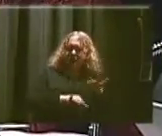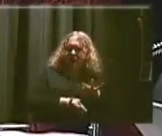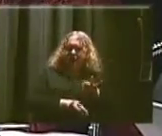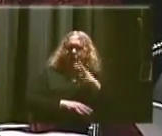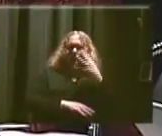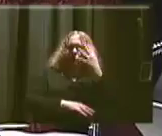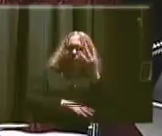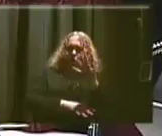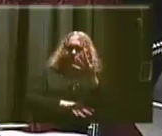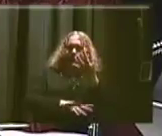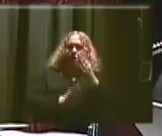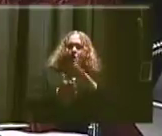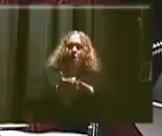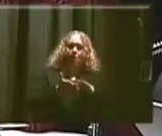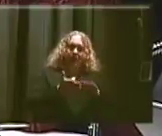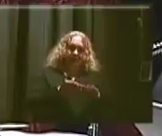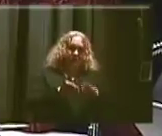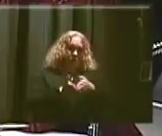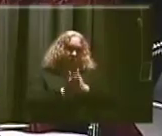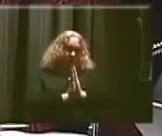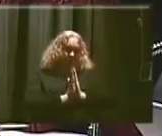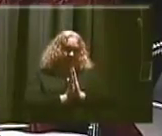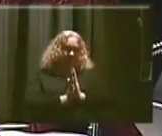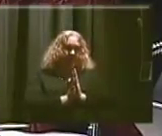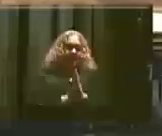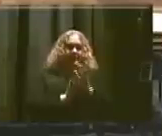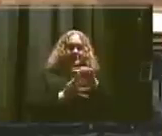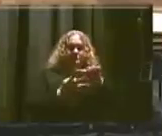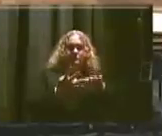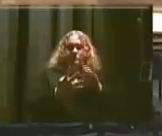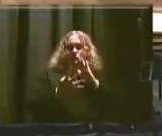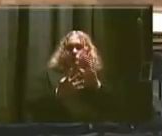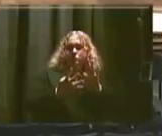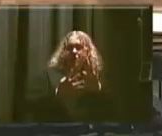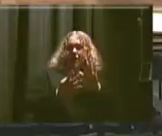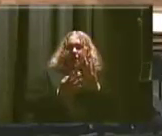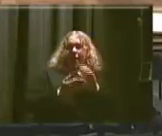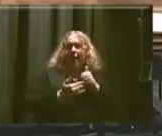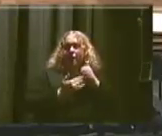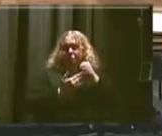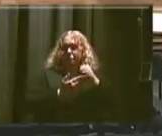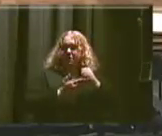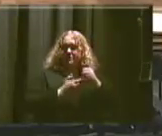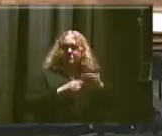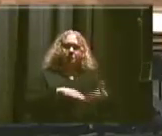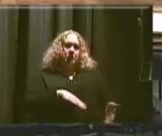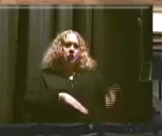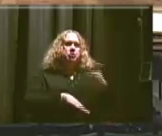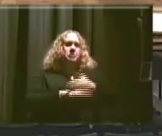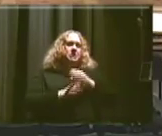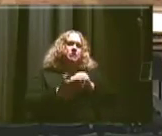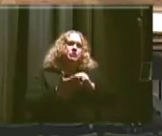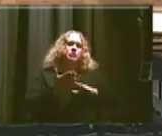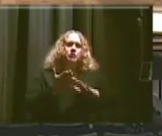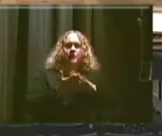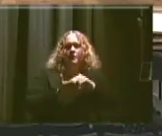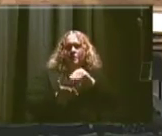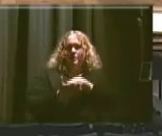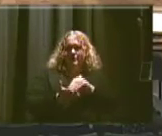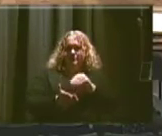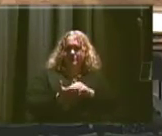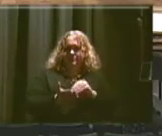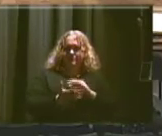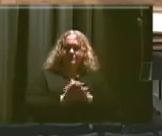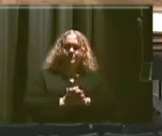learning. Hi there. Thank you, Dr. Hargens. Chairman Jones, board members, Dr. Hargens.